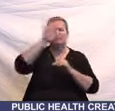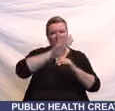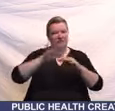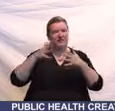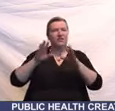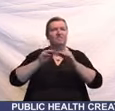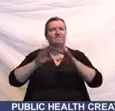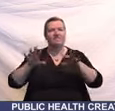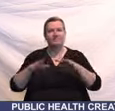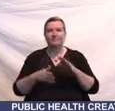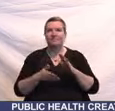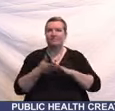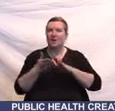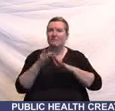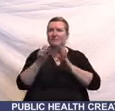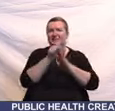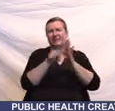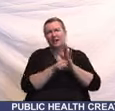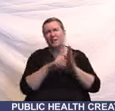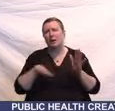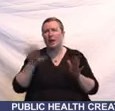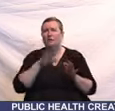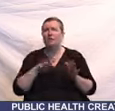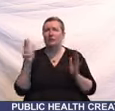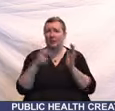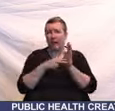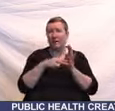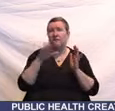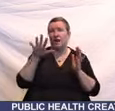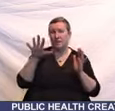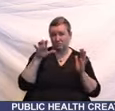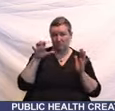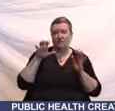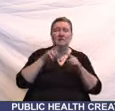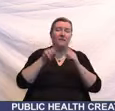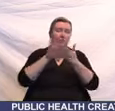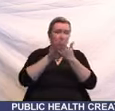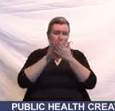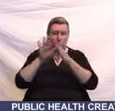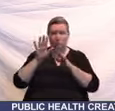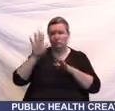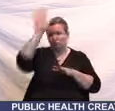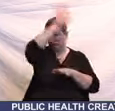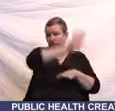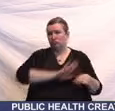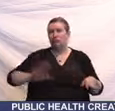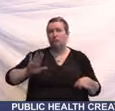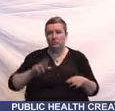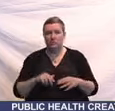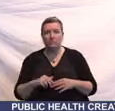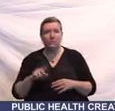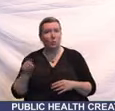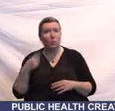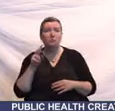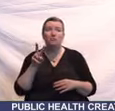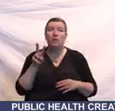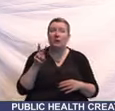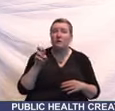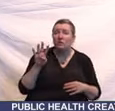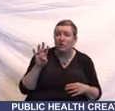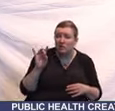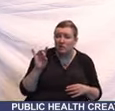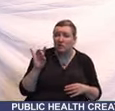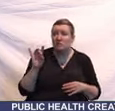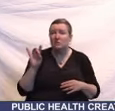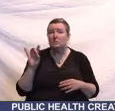state about plus or minus 3,500 school buildings. So it is still, thank God, they're all,